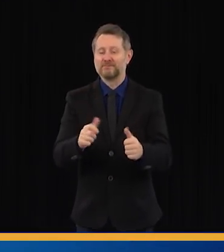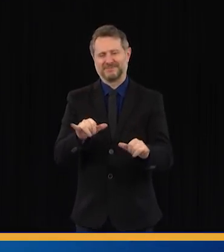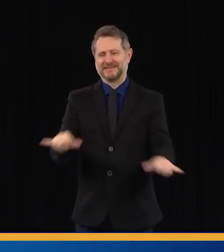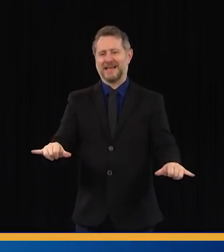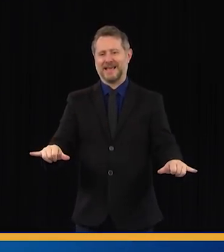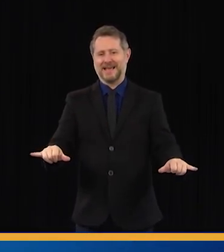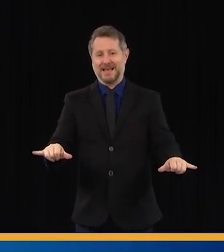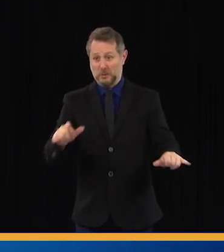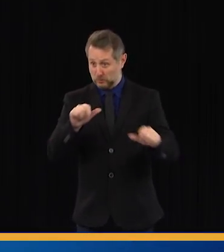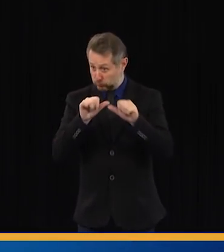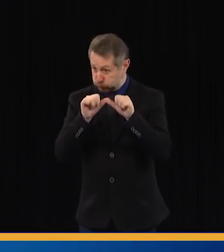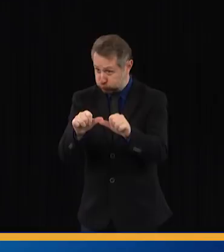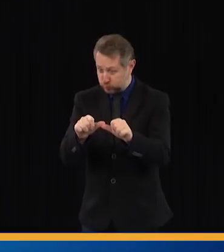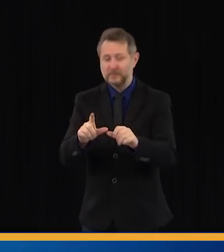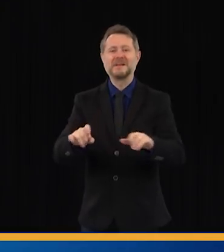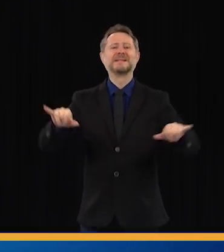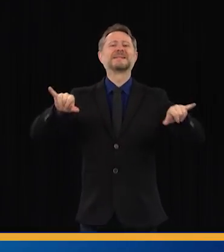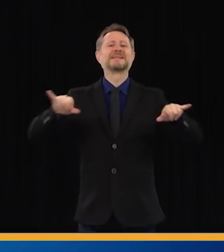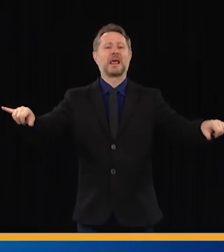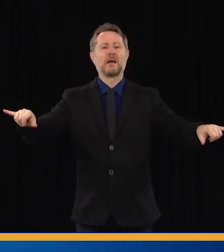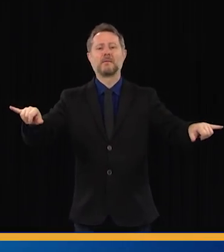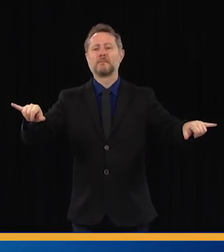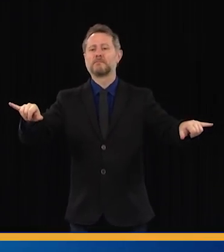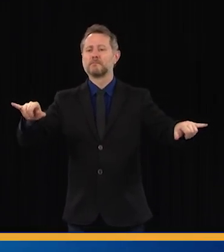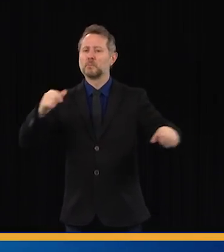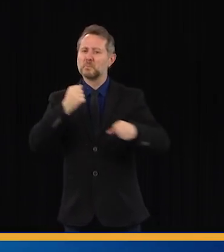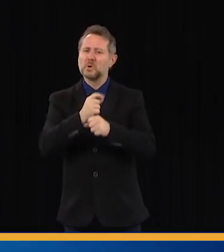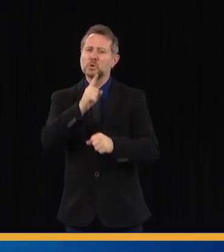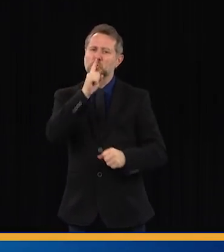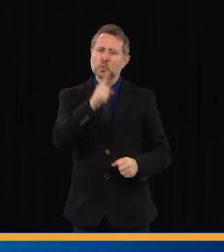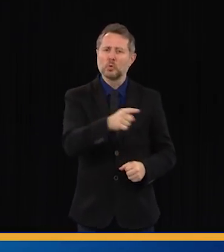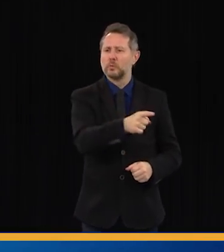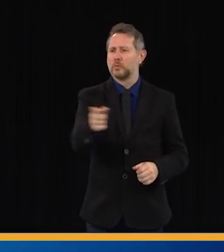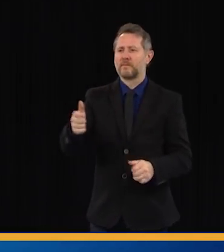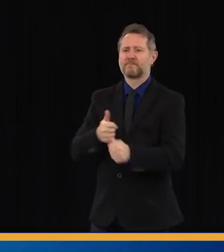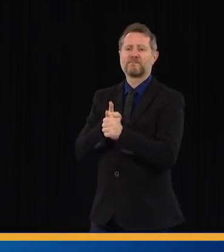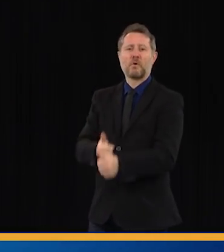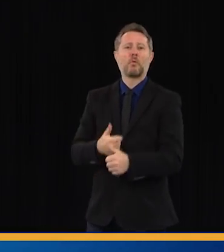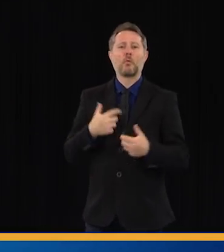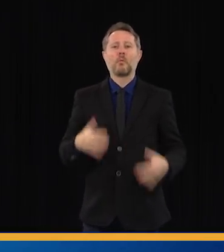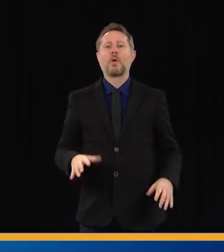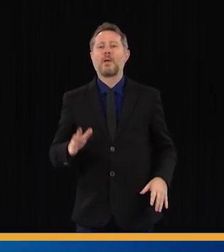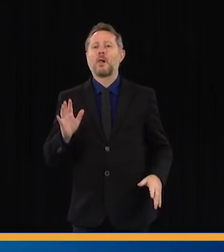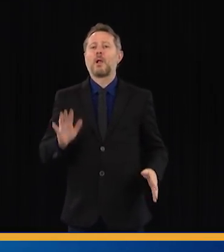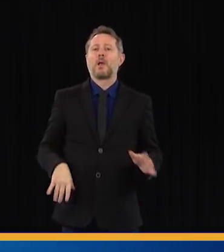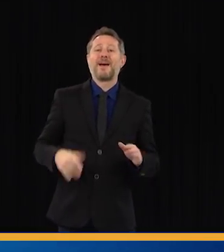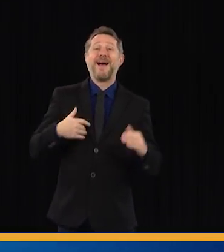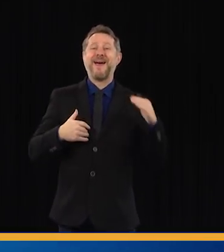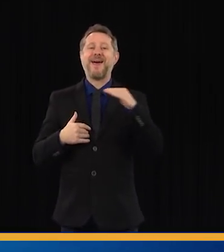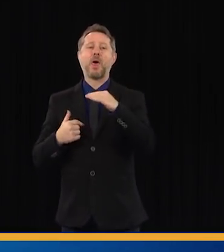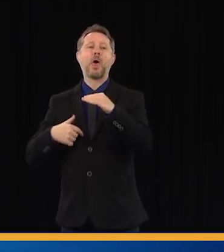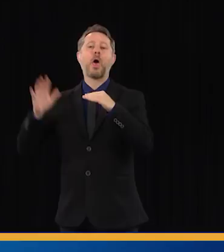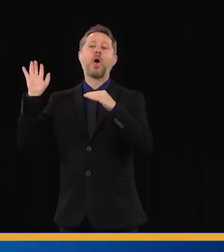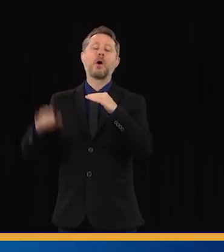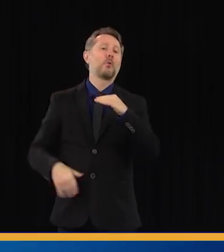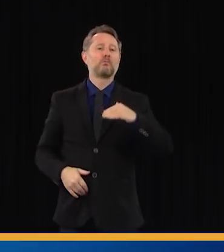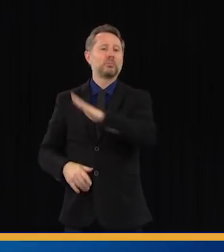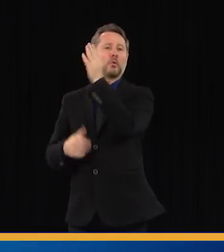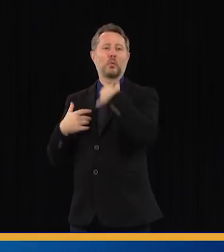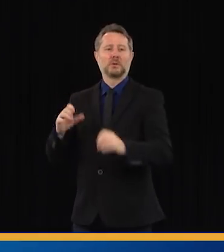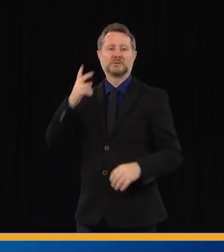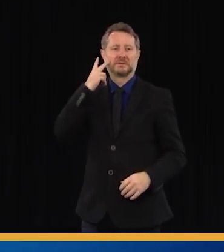to remember to stay the course and not jeopardize what we have achieved. And we have